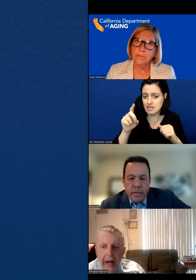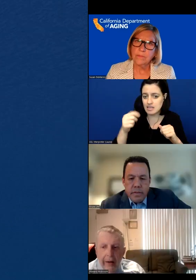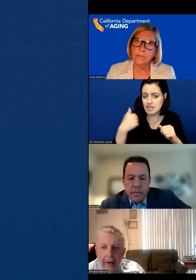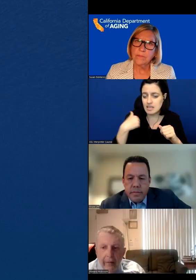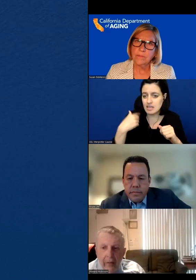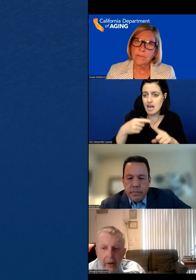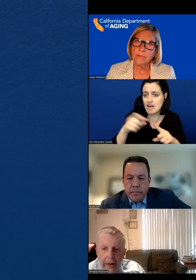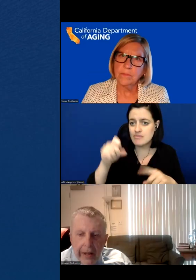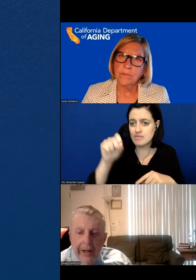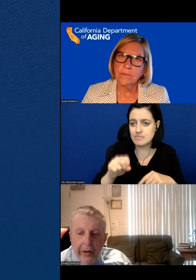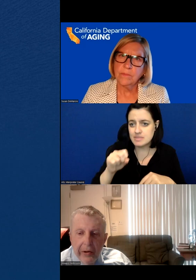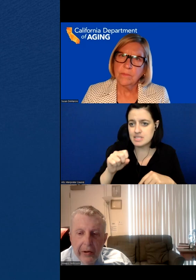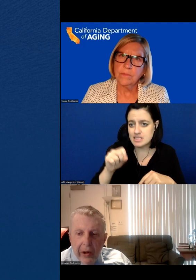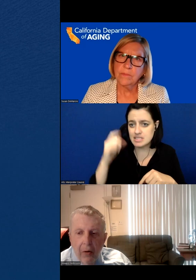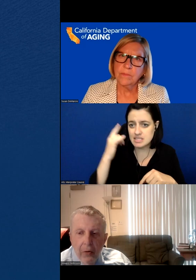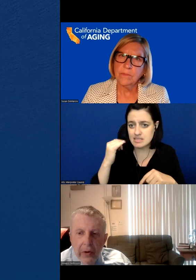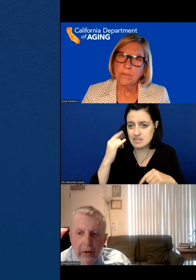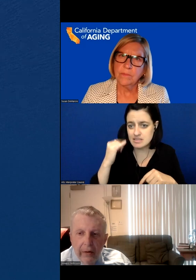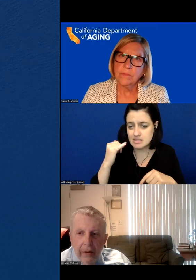California and Eat the Shows.